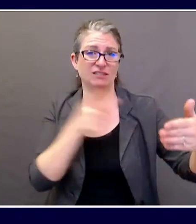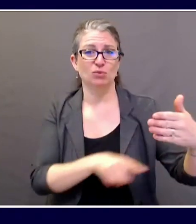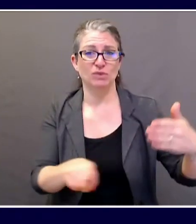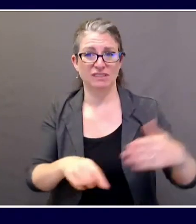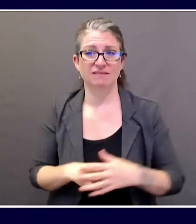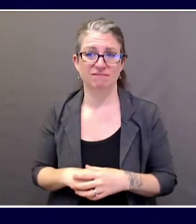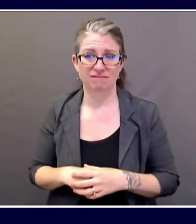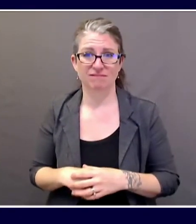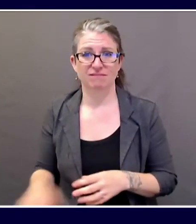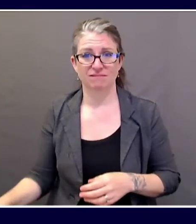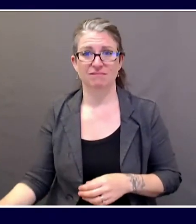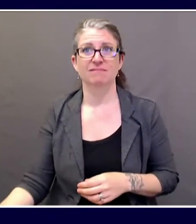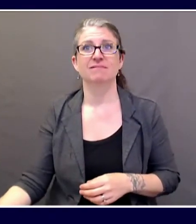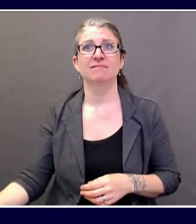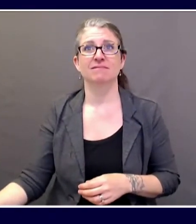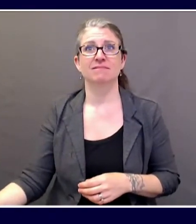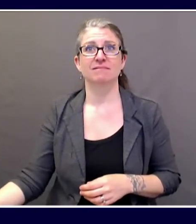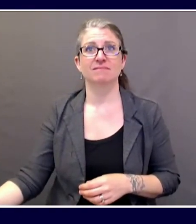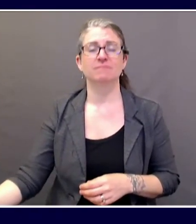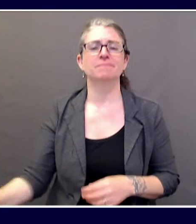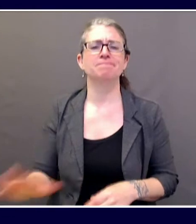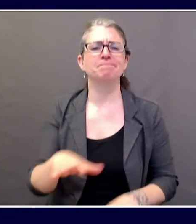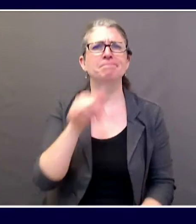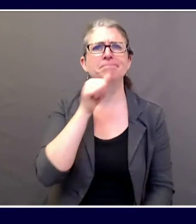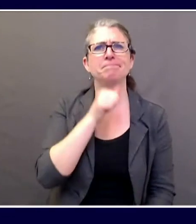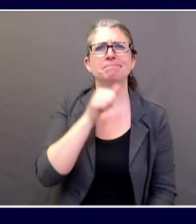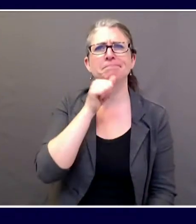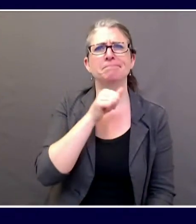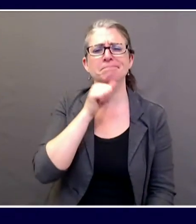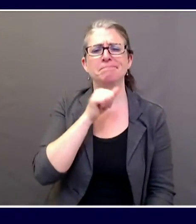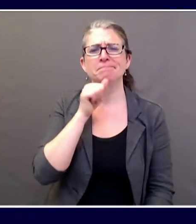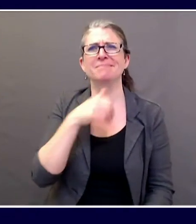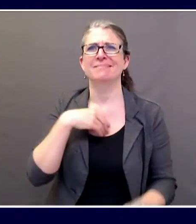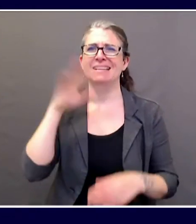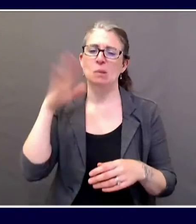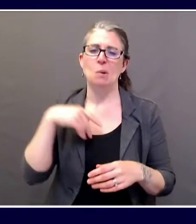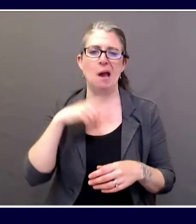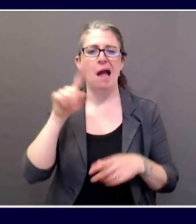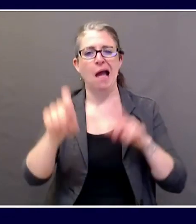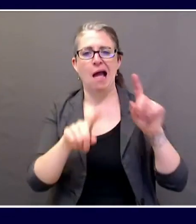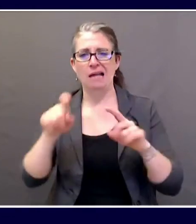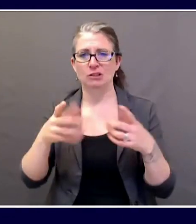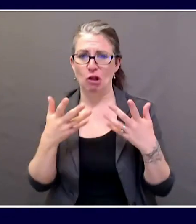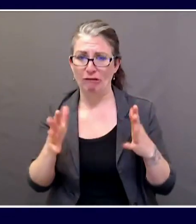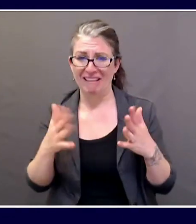through your process during the week of like when you first get a sense of what